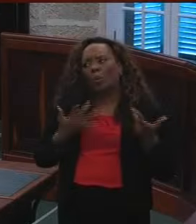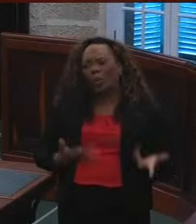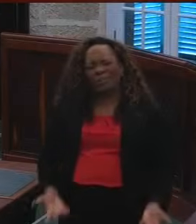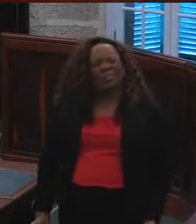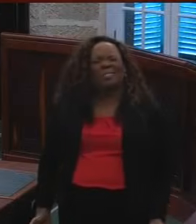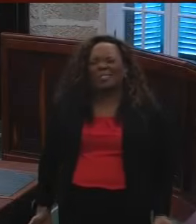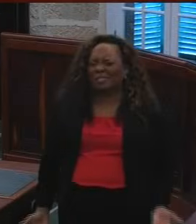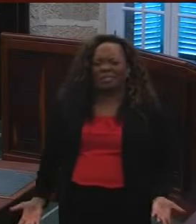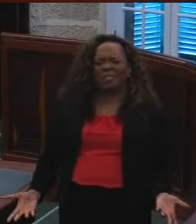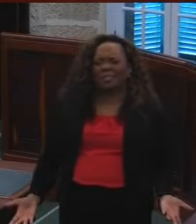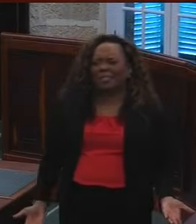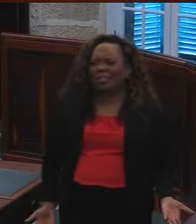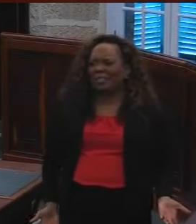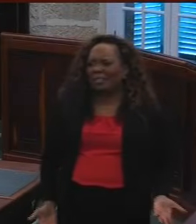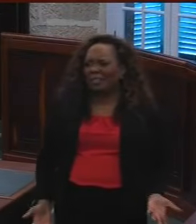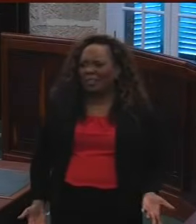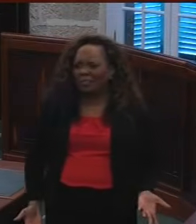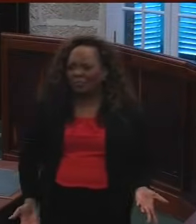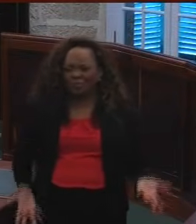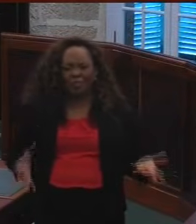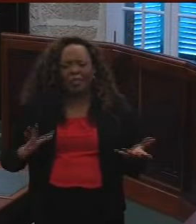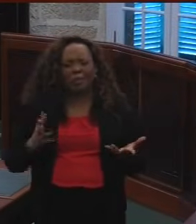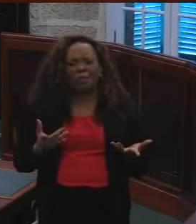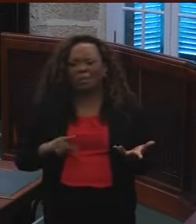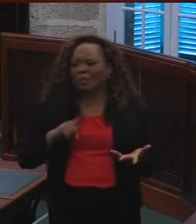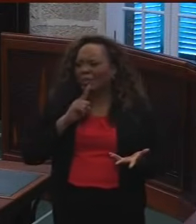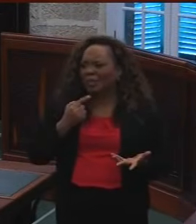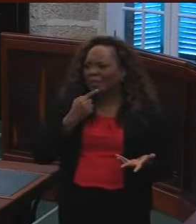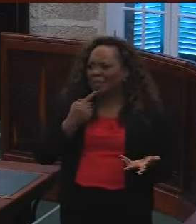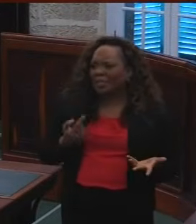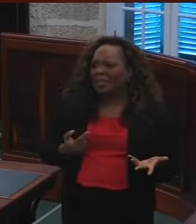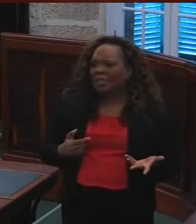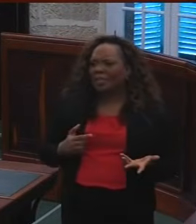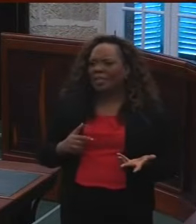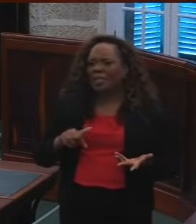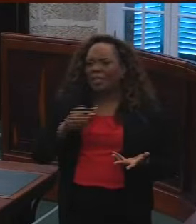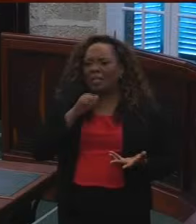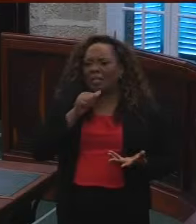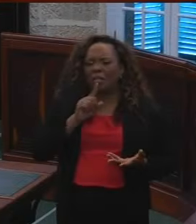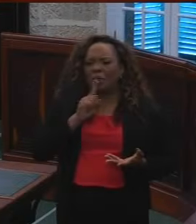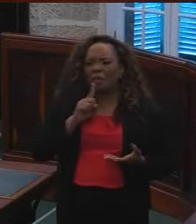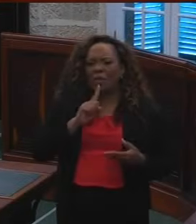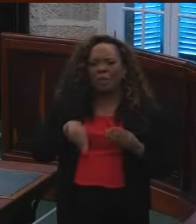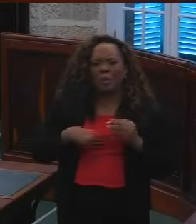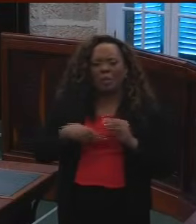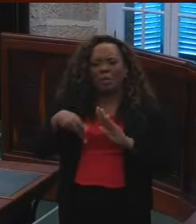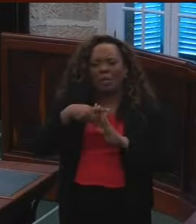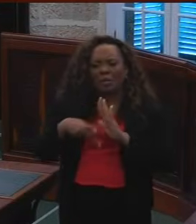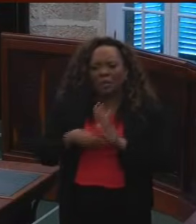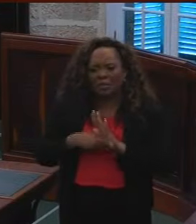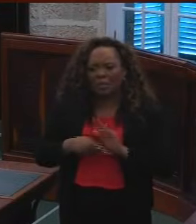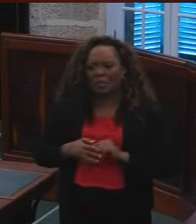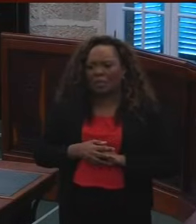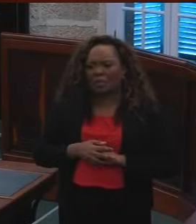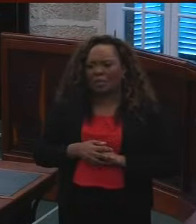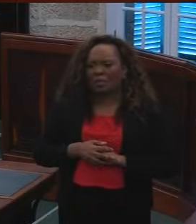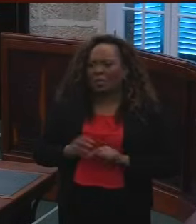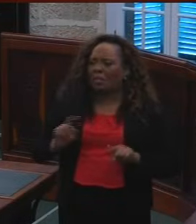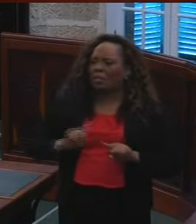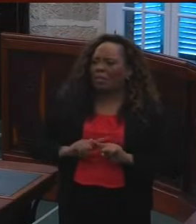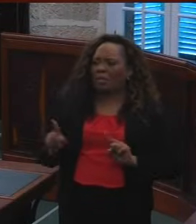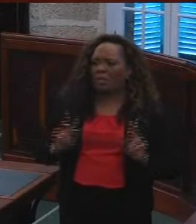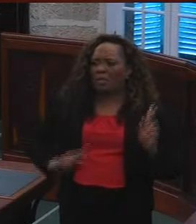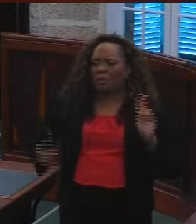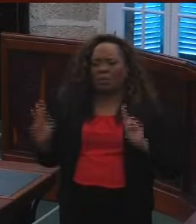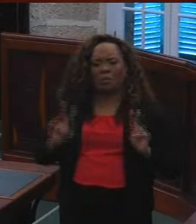to ask ourselves, are these things right? And you know, the truth is, it's not even a policy necessarily of the government. It is the practice oftentimes of the people who